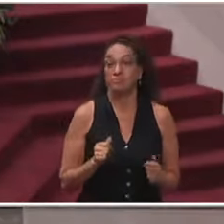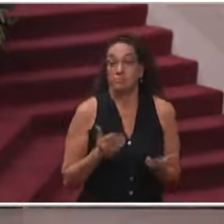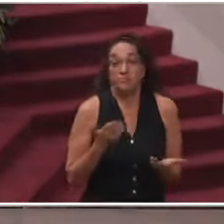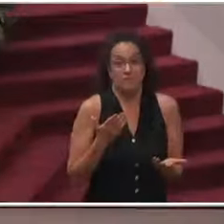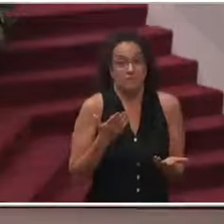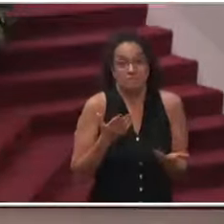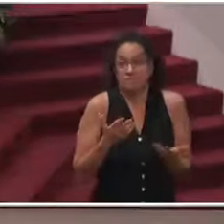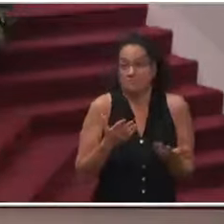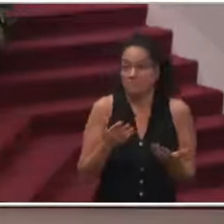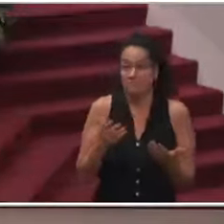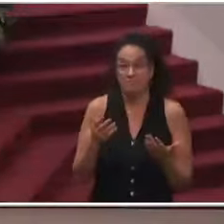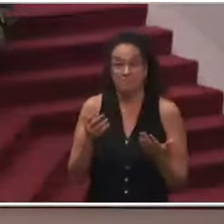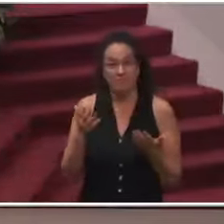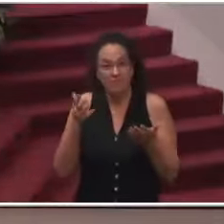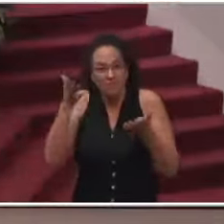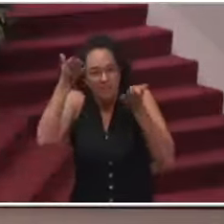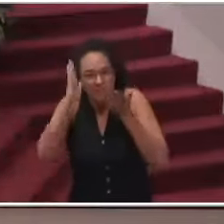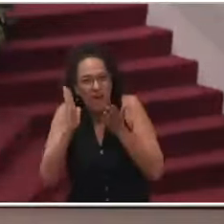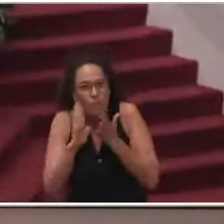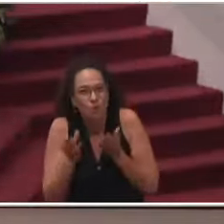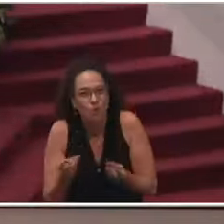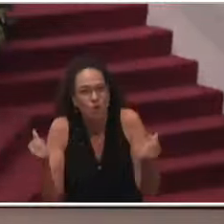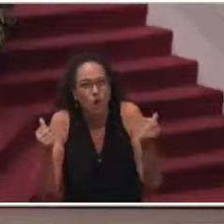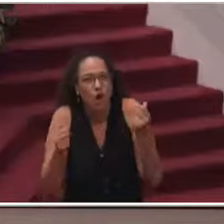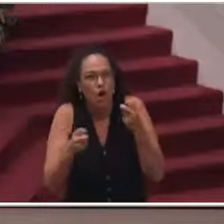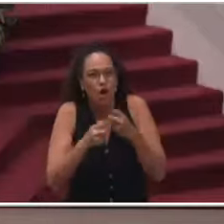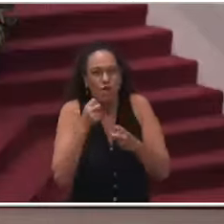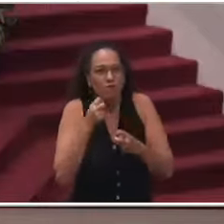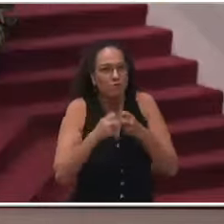you want him. Yes. Thanks, Cynthia. But he's on